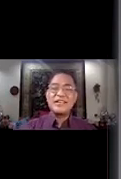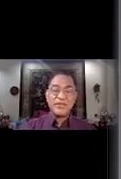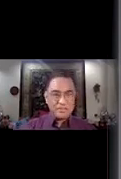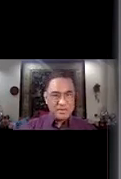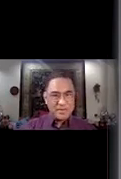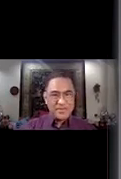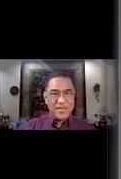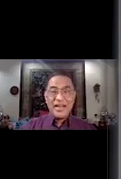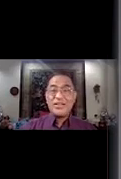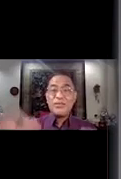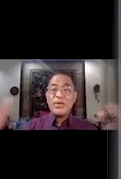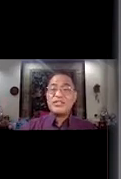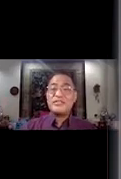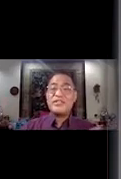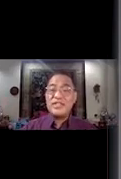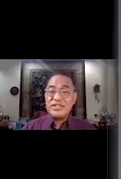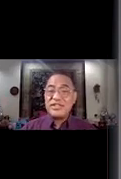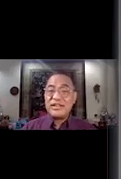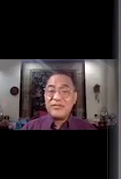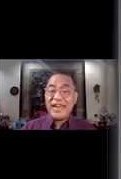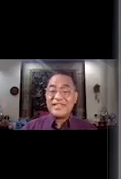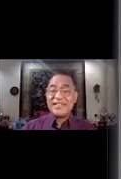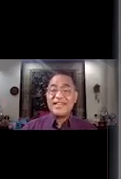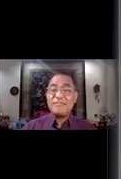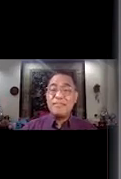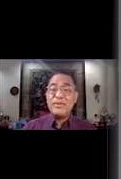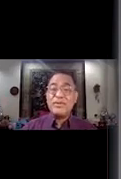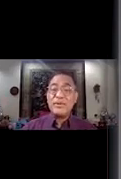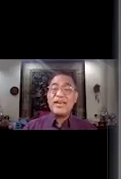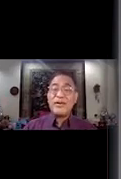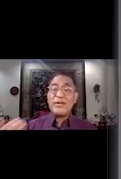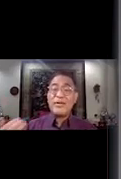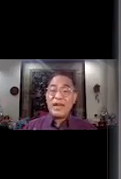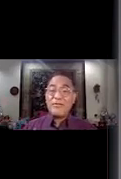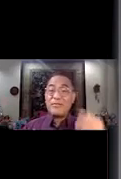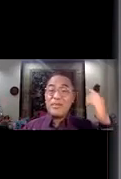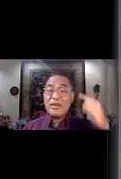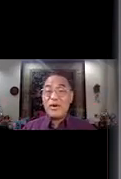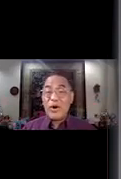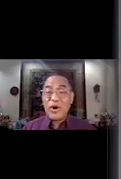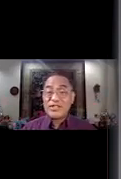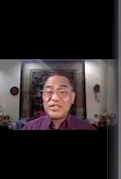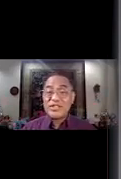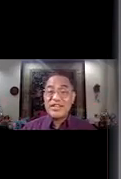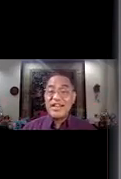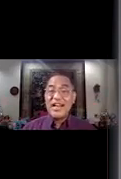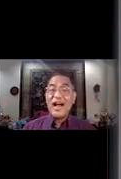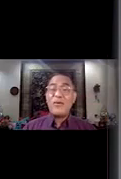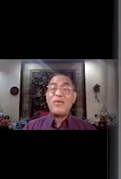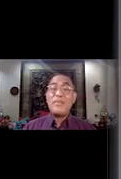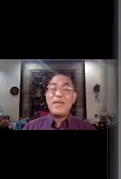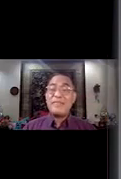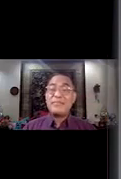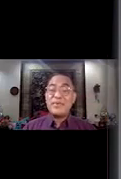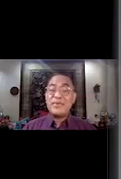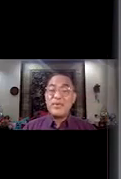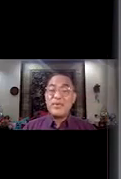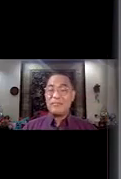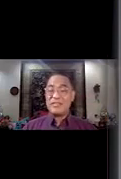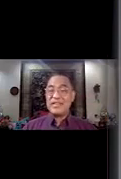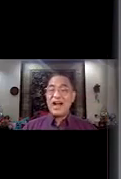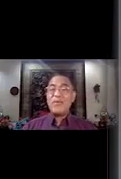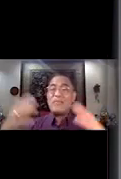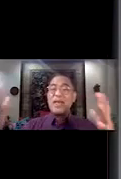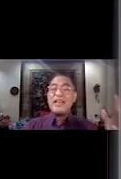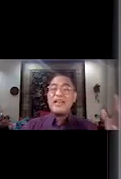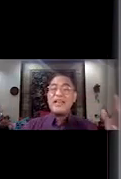for the people. And the winds of the digital fate blew in our favor because our main programs,